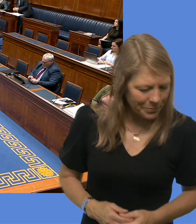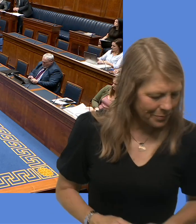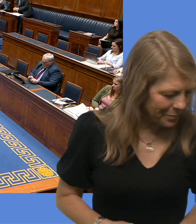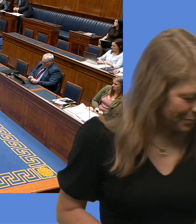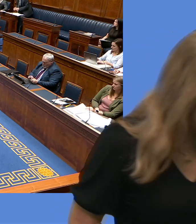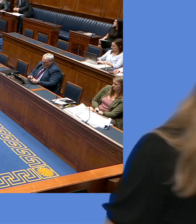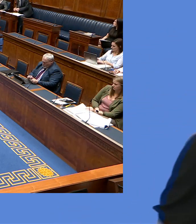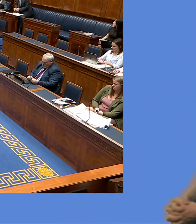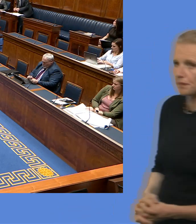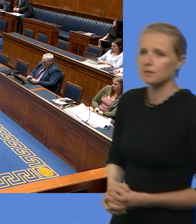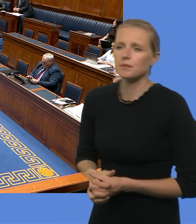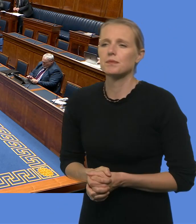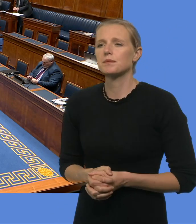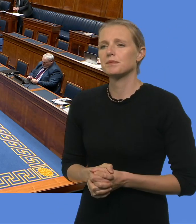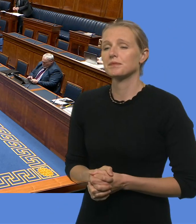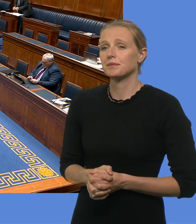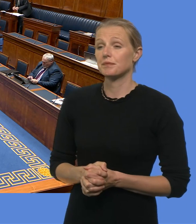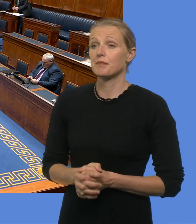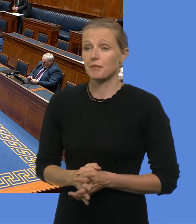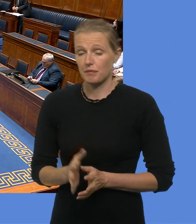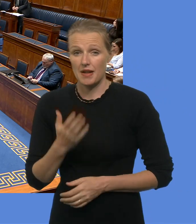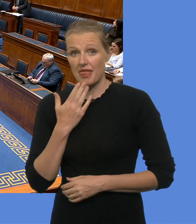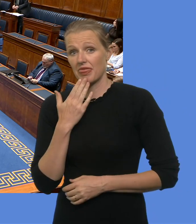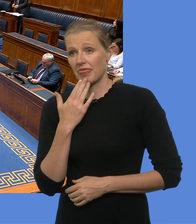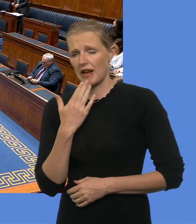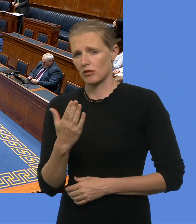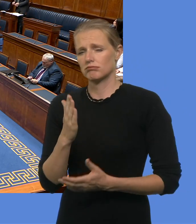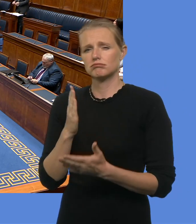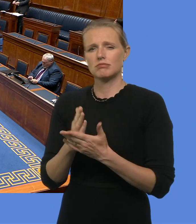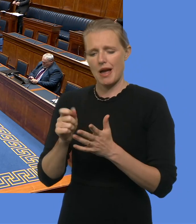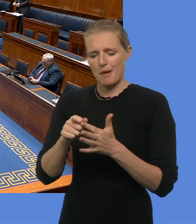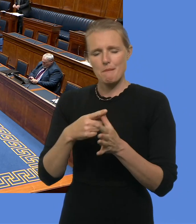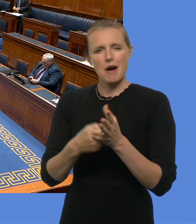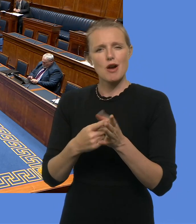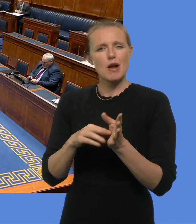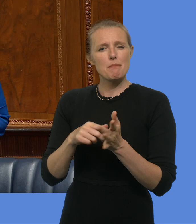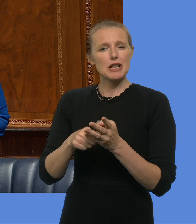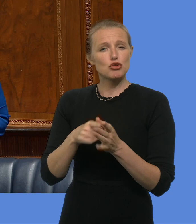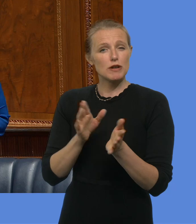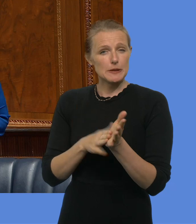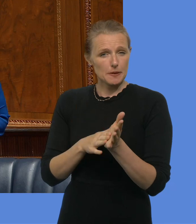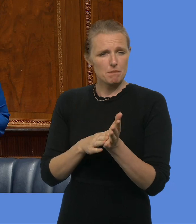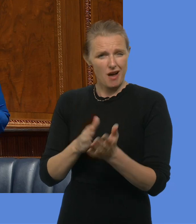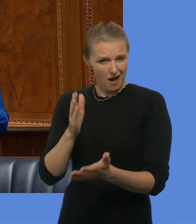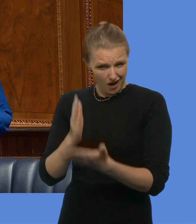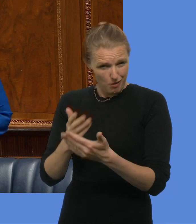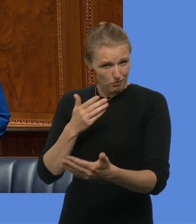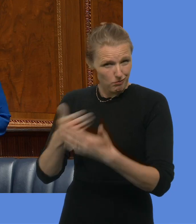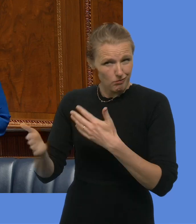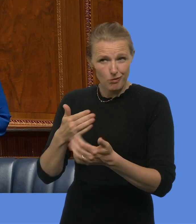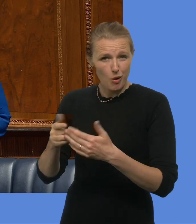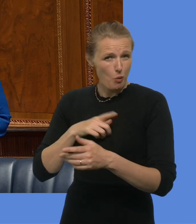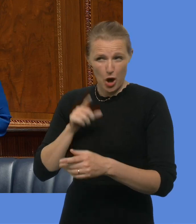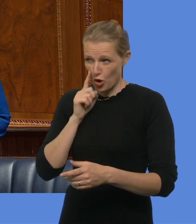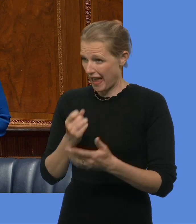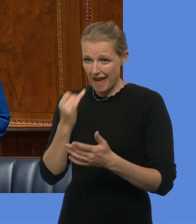Deputy First Minister, how successful have we really been in tackling paramilitarism when we're hearing nearly weekly of incidents in Bushmills last week